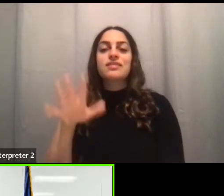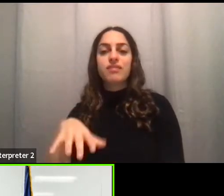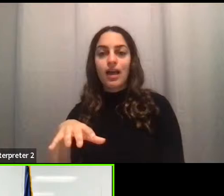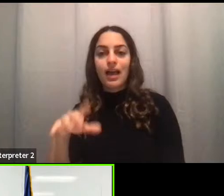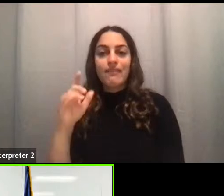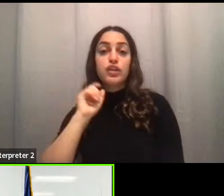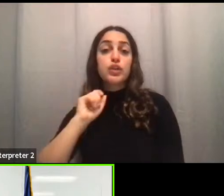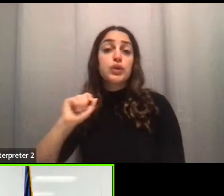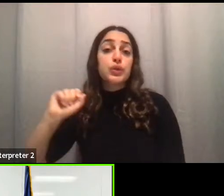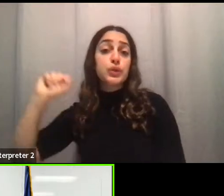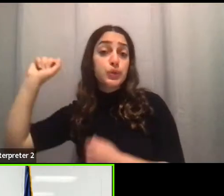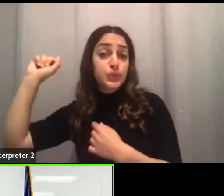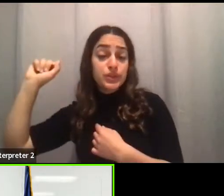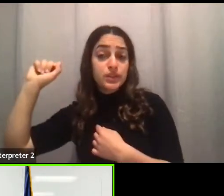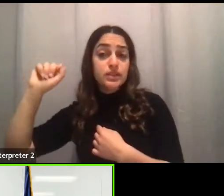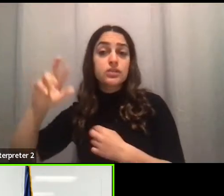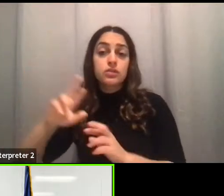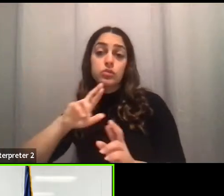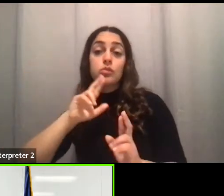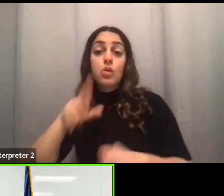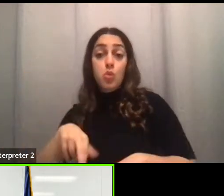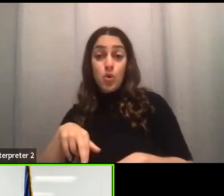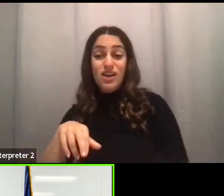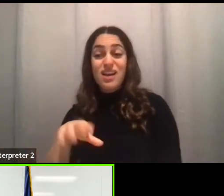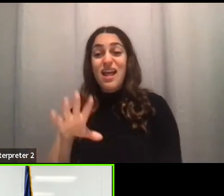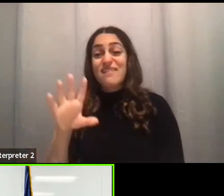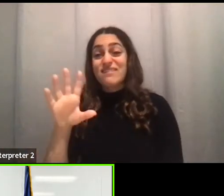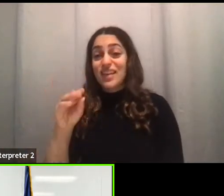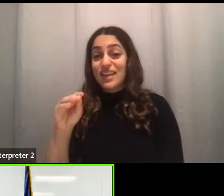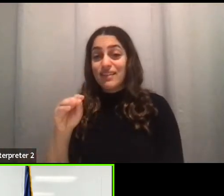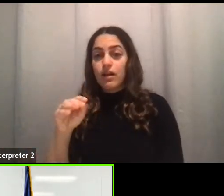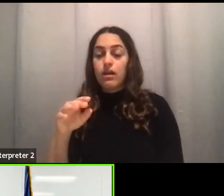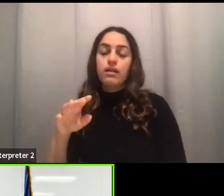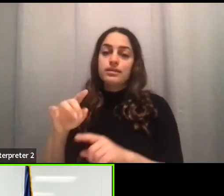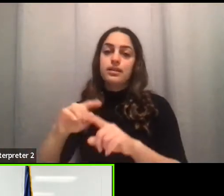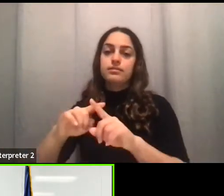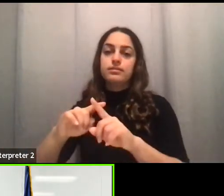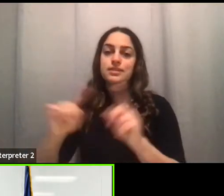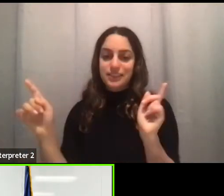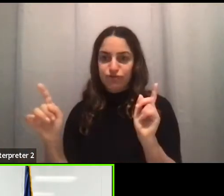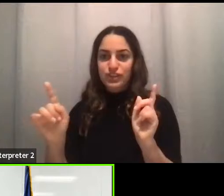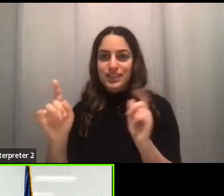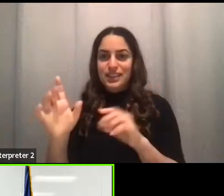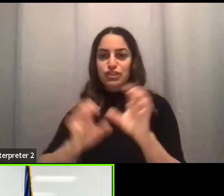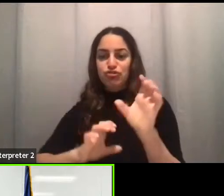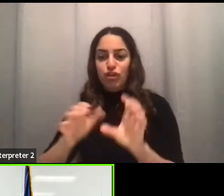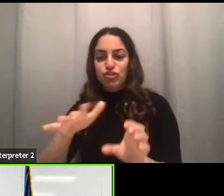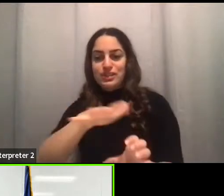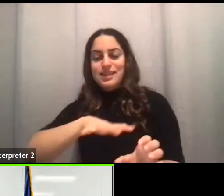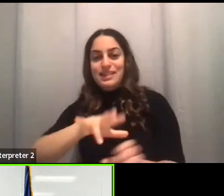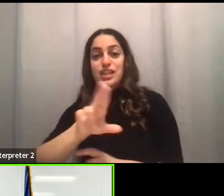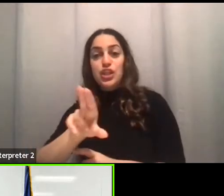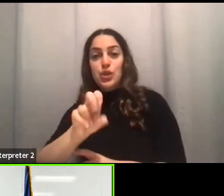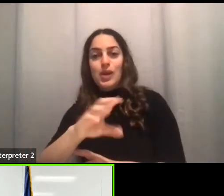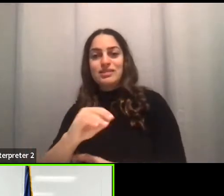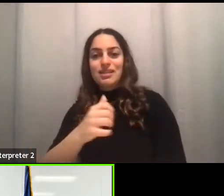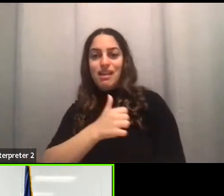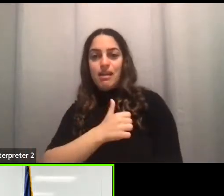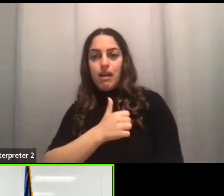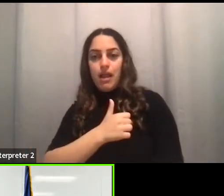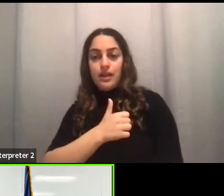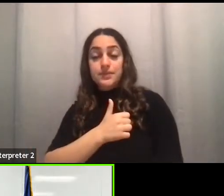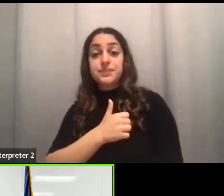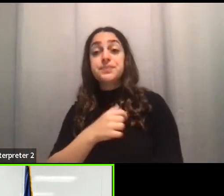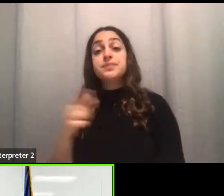were reported at 40 different construction sites in the u.s and canada a study published by the